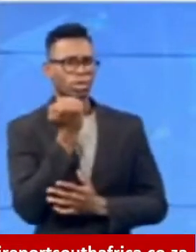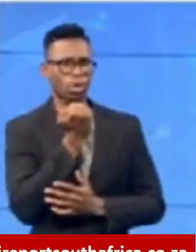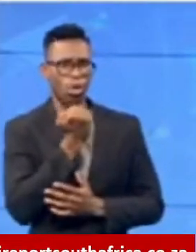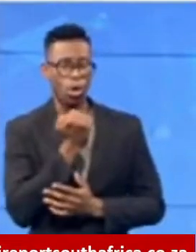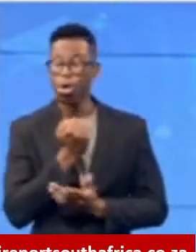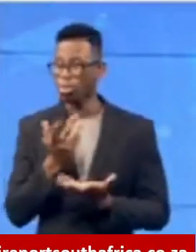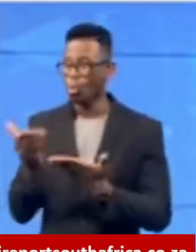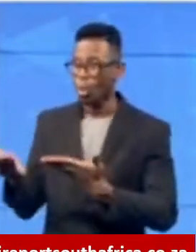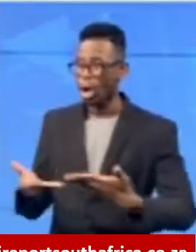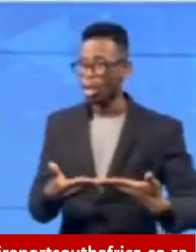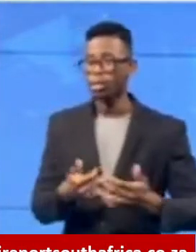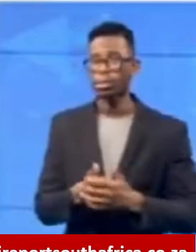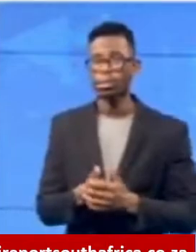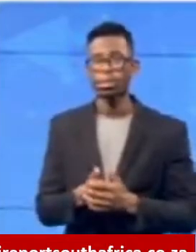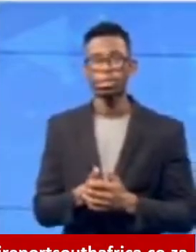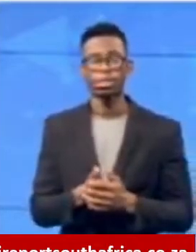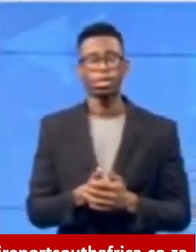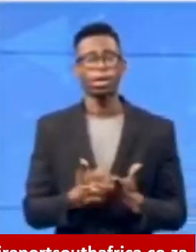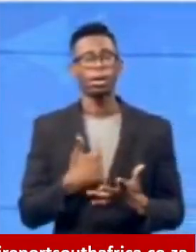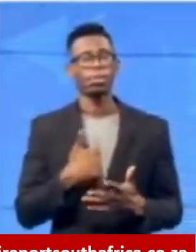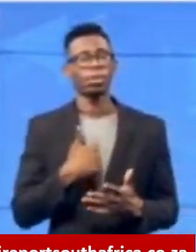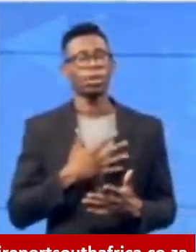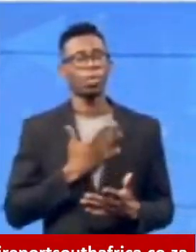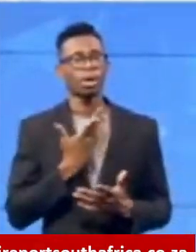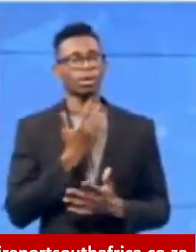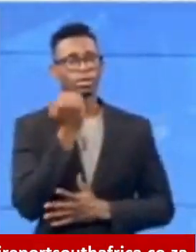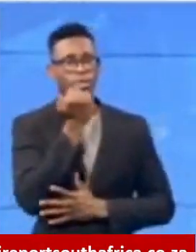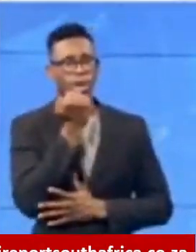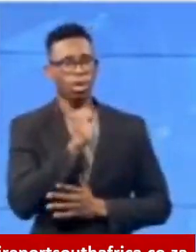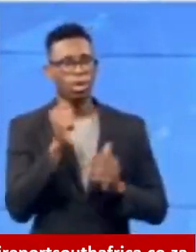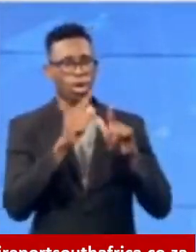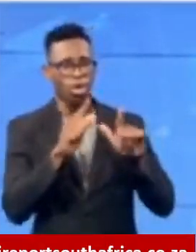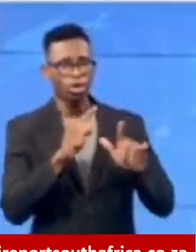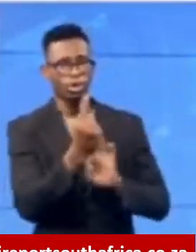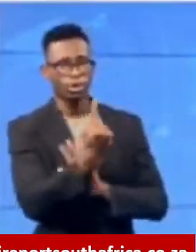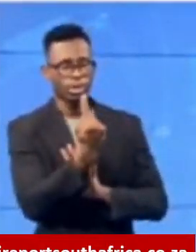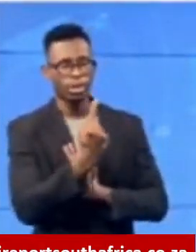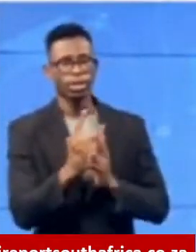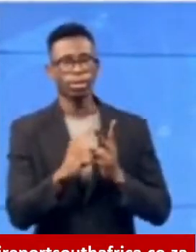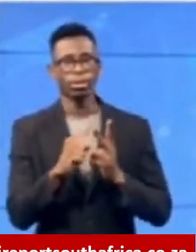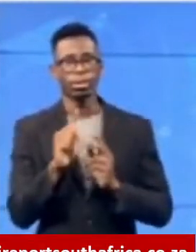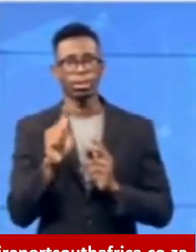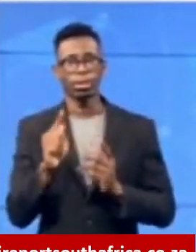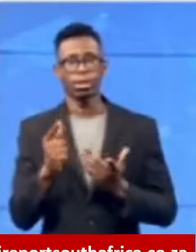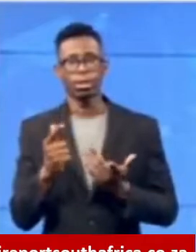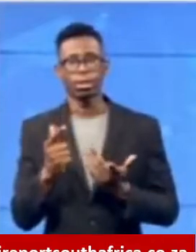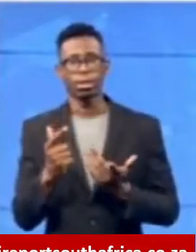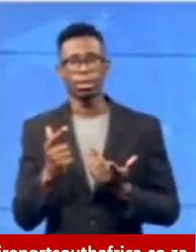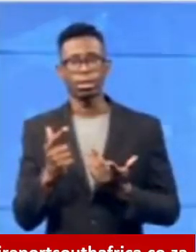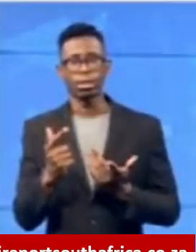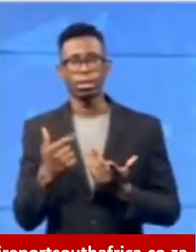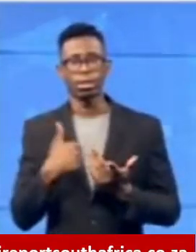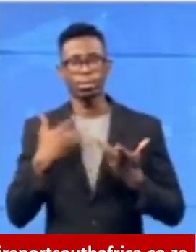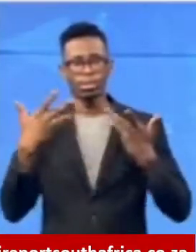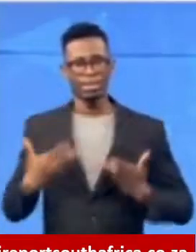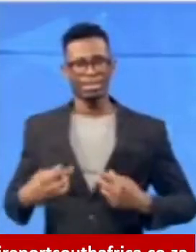would like to apologize, Your Worship, to yourself and the court at large that I'm seemingly dressed rather too casual.